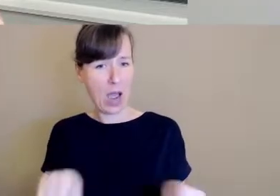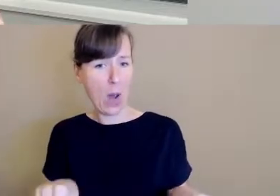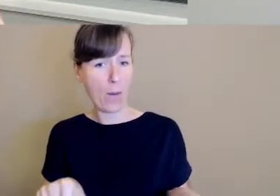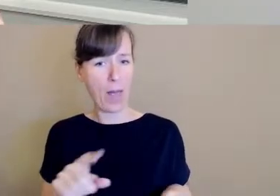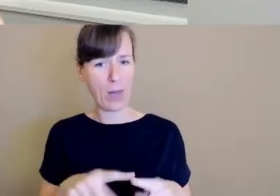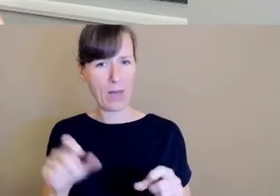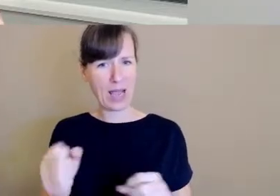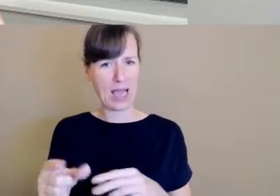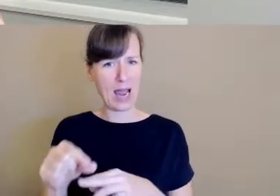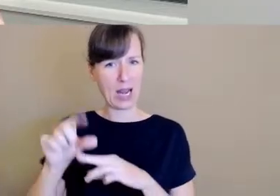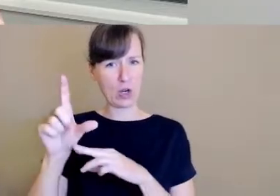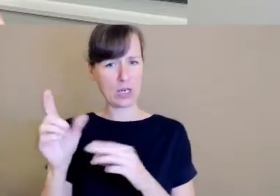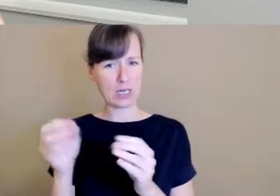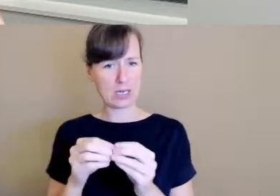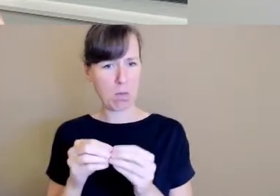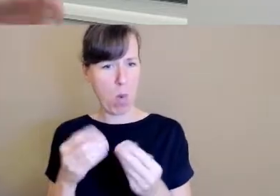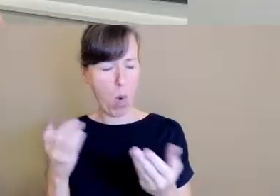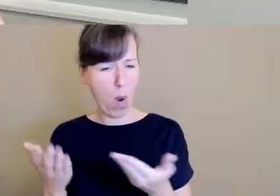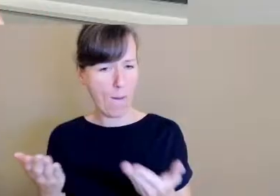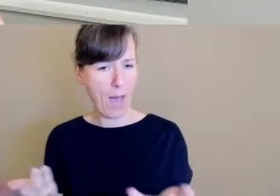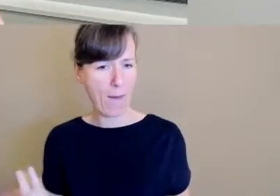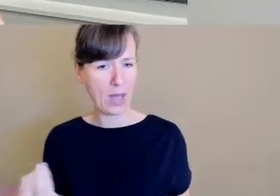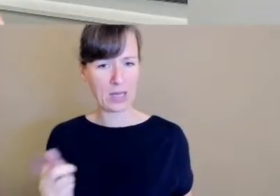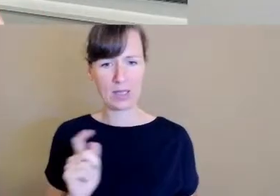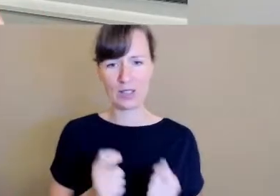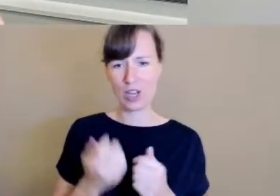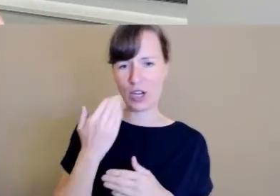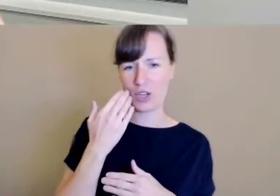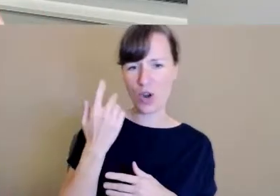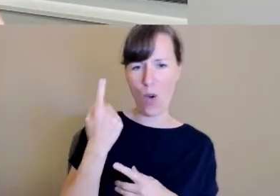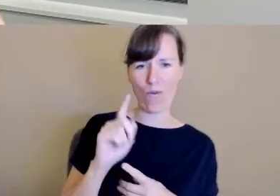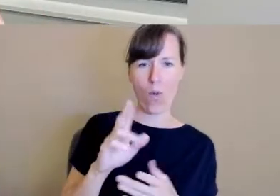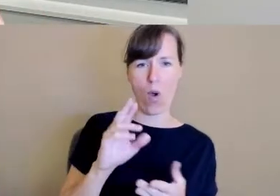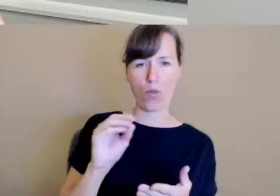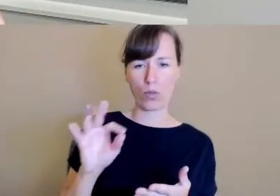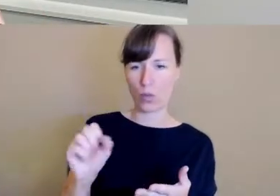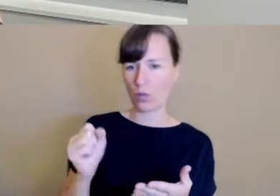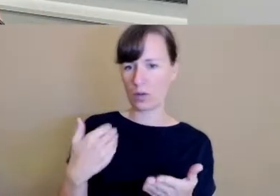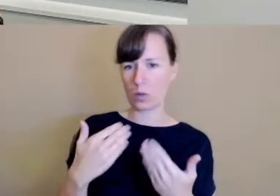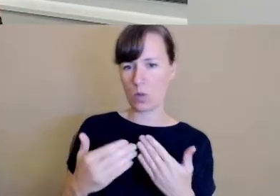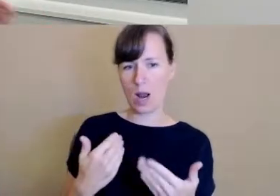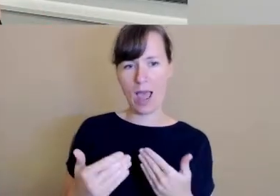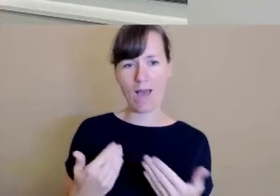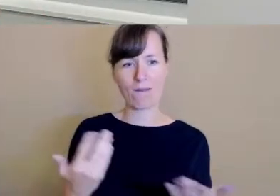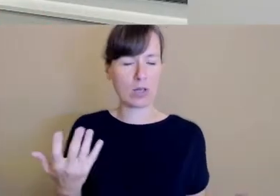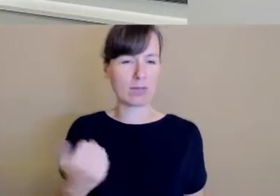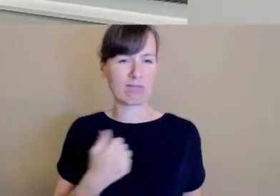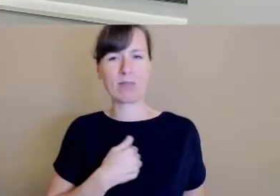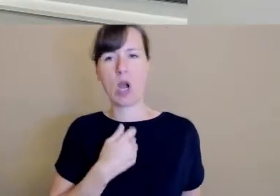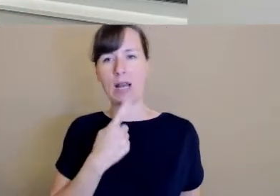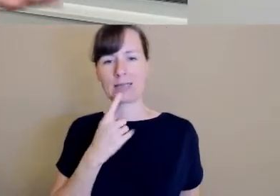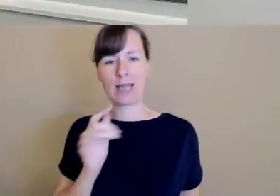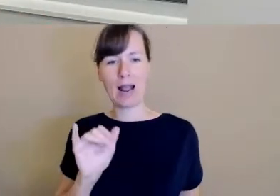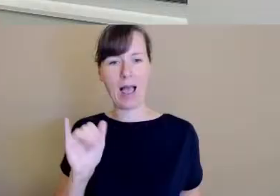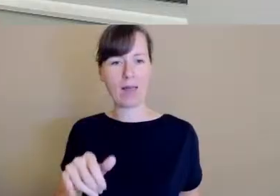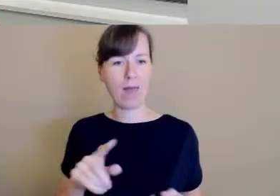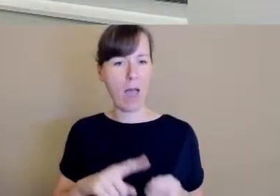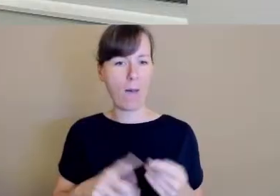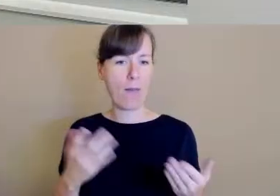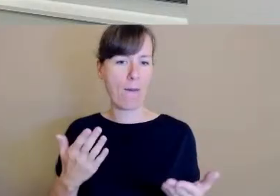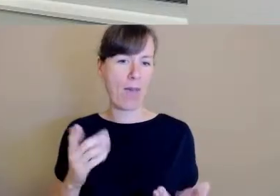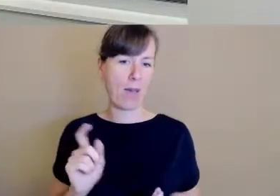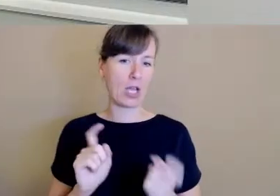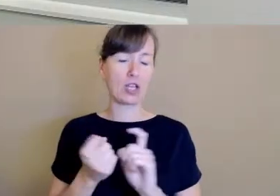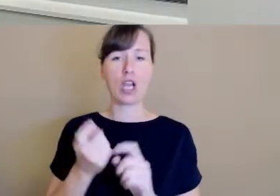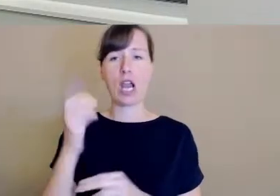for, roofs, whatever. Okay, sorry to say it like that. But maybe change the reason for the request for a little help for